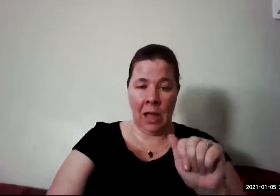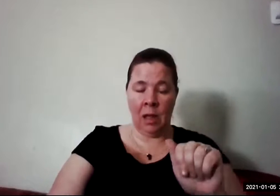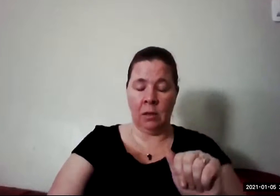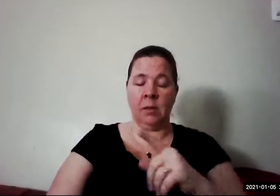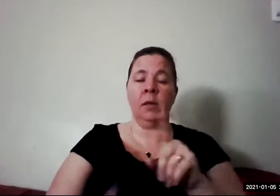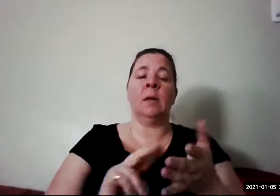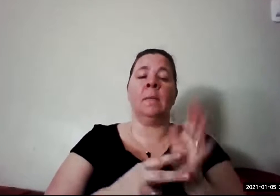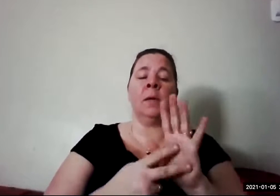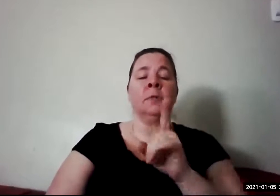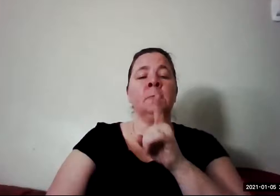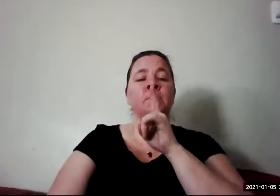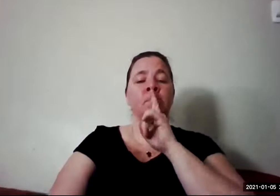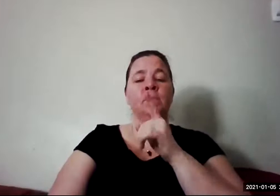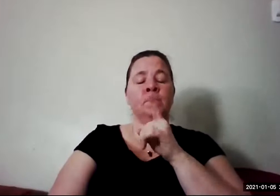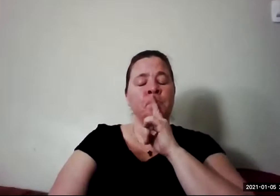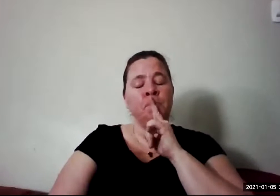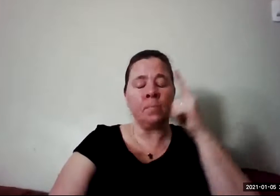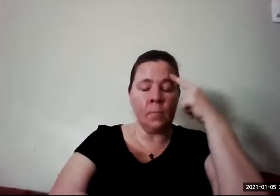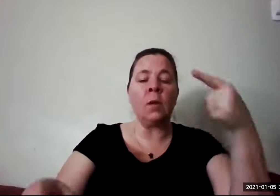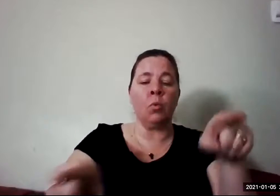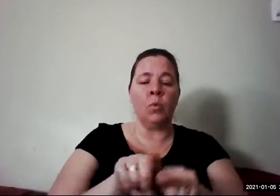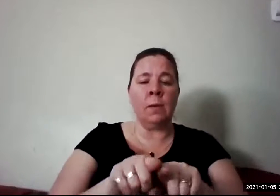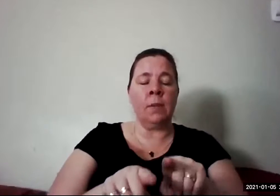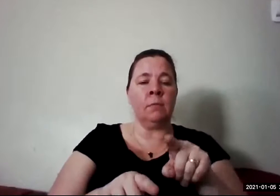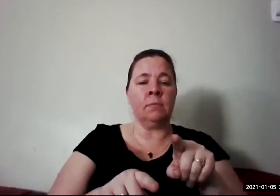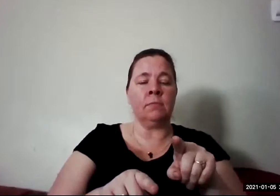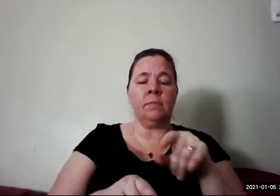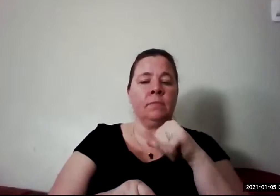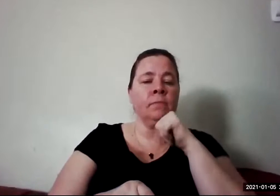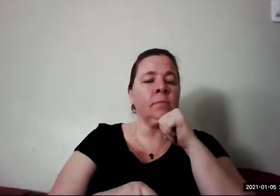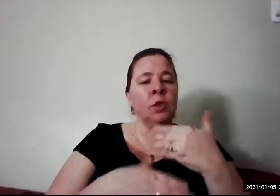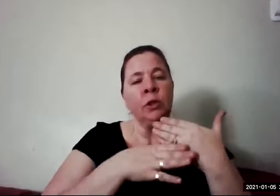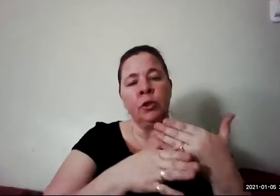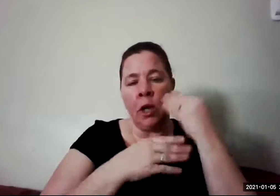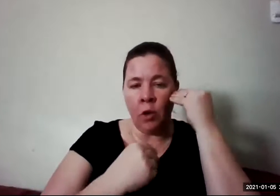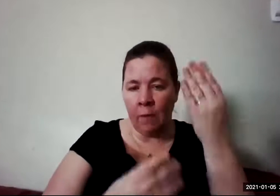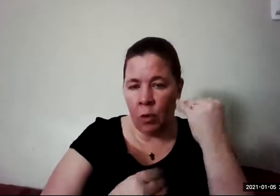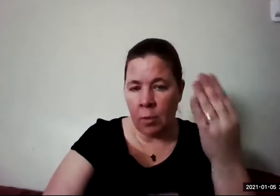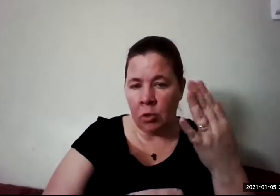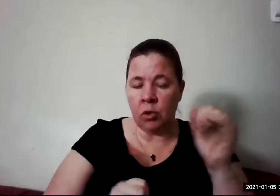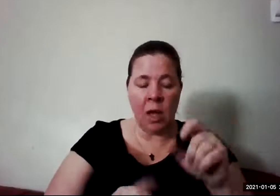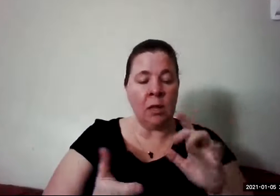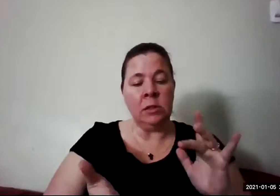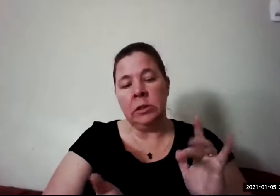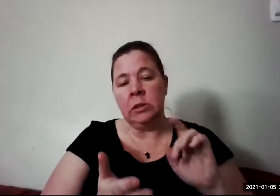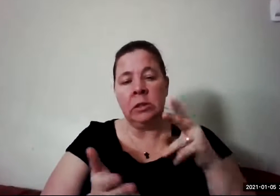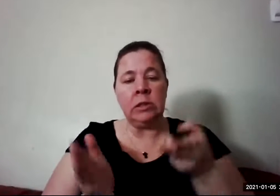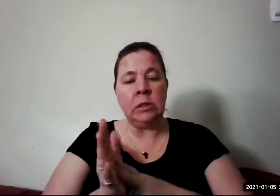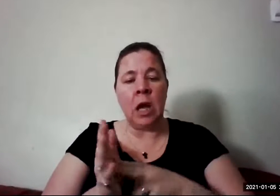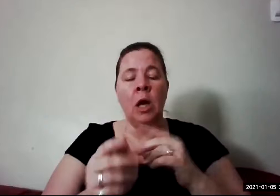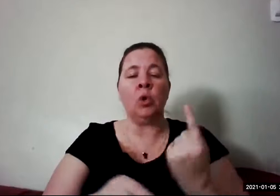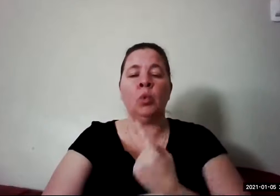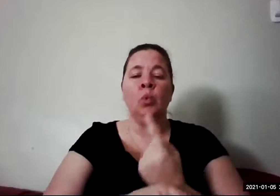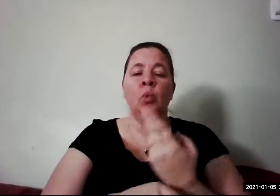you just read through that, sign it, and it's electronic, so you can use your mouse, or if you're on a smartphone, you just use